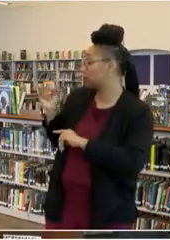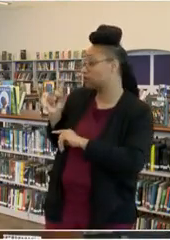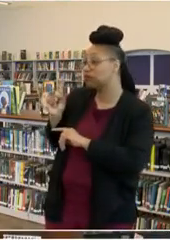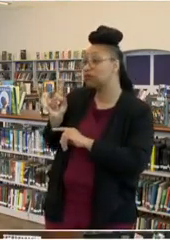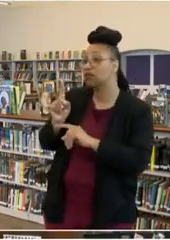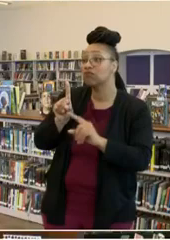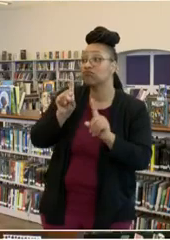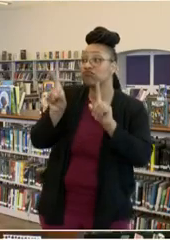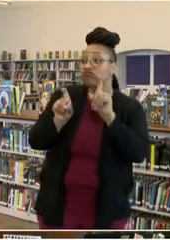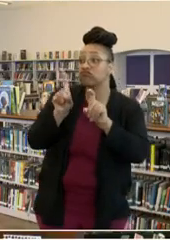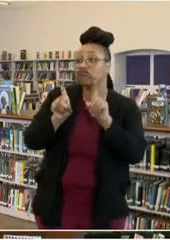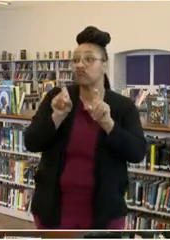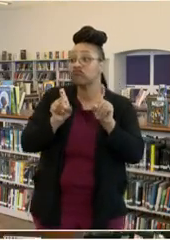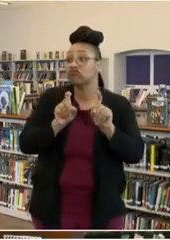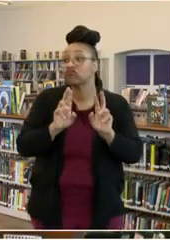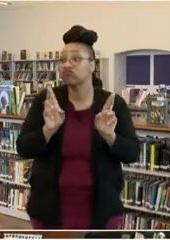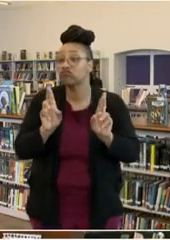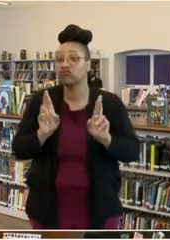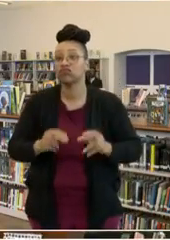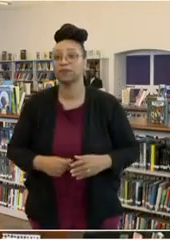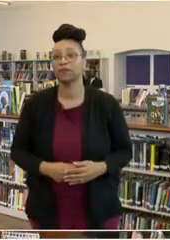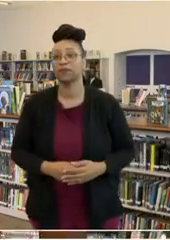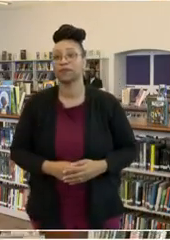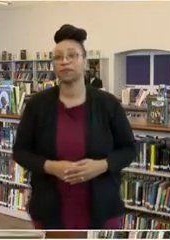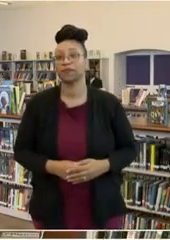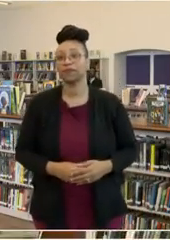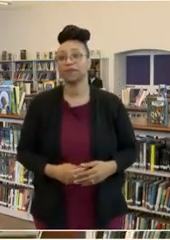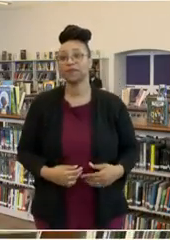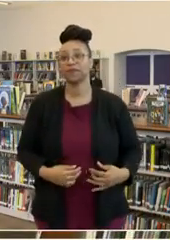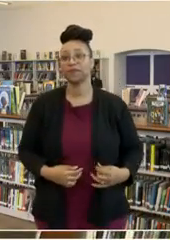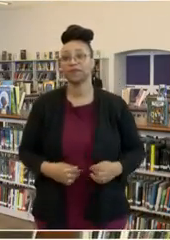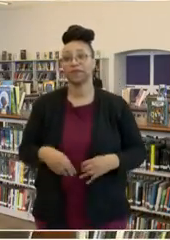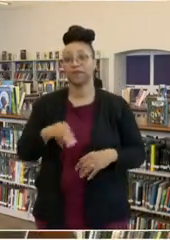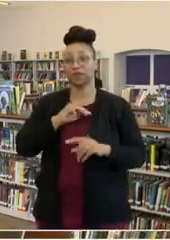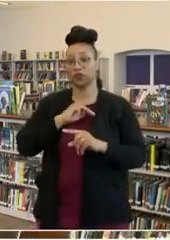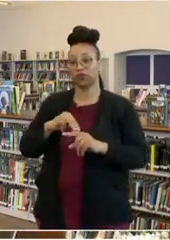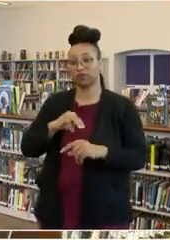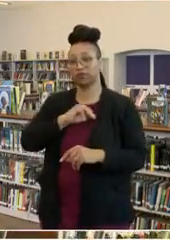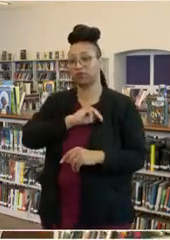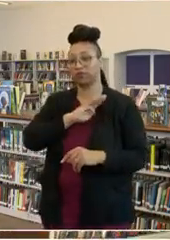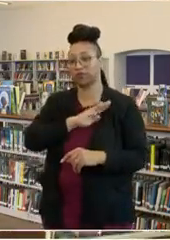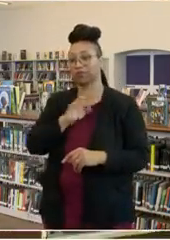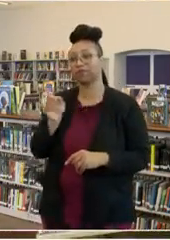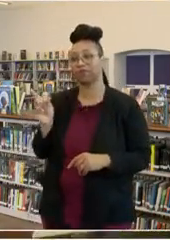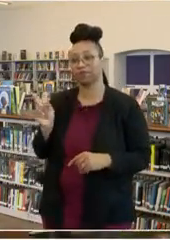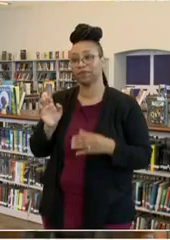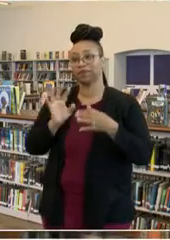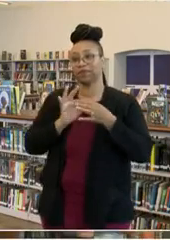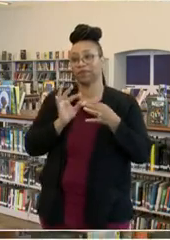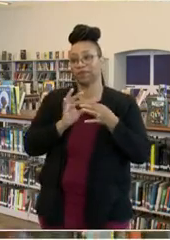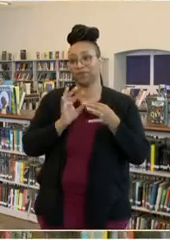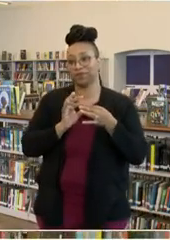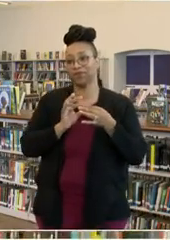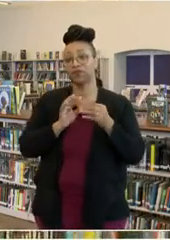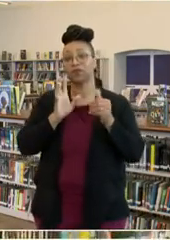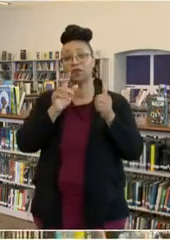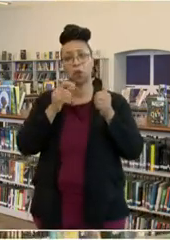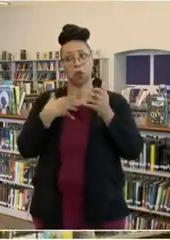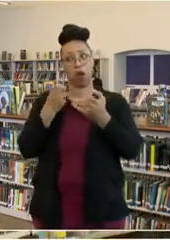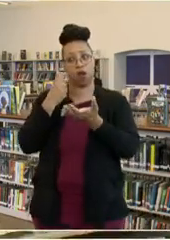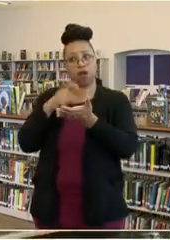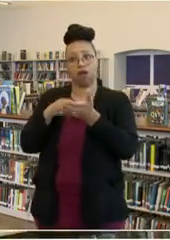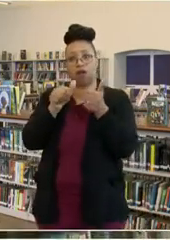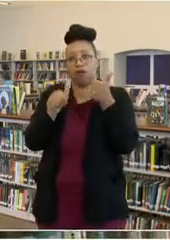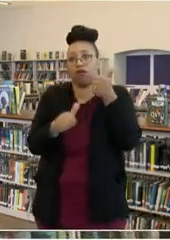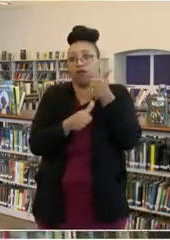Thank you. And I want to thank and recognize Deputy Mayor Paul Kine, who was a big part and leader of our